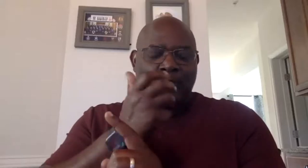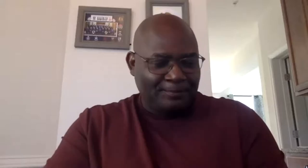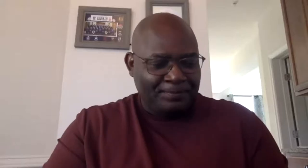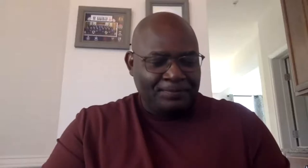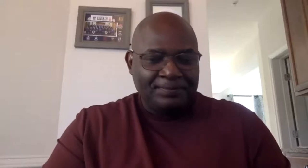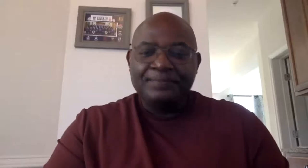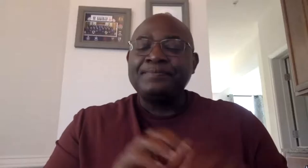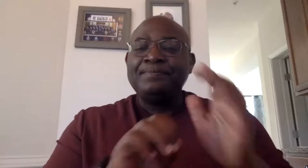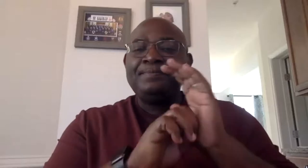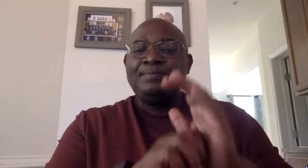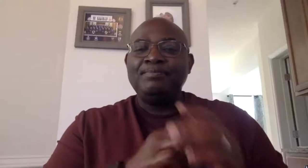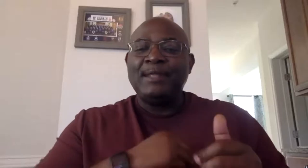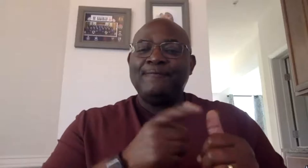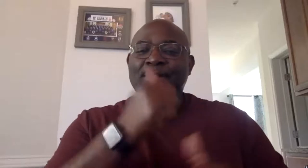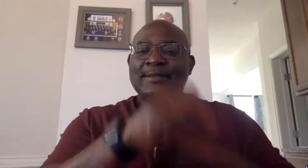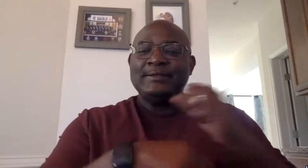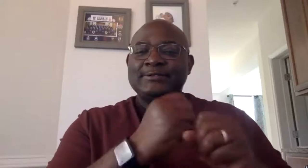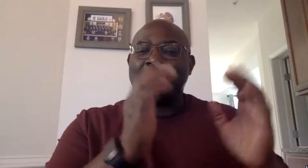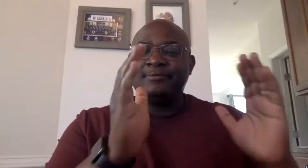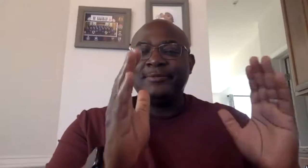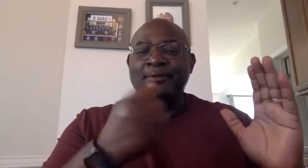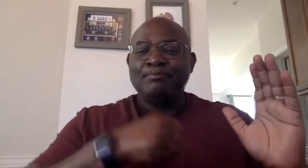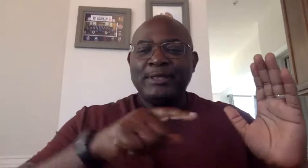some that I don't want to share, but